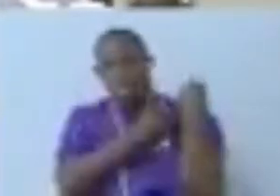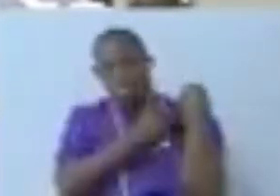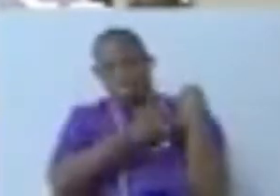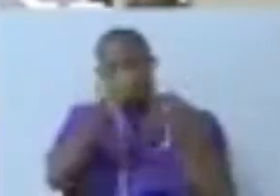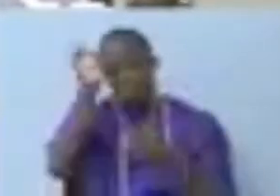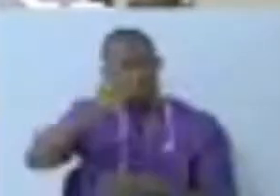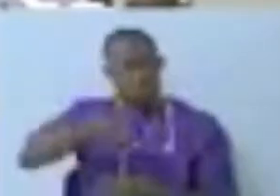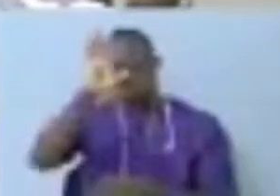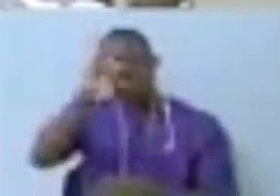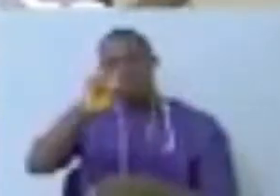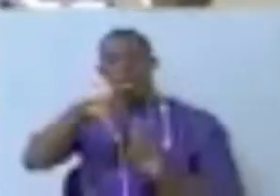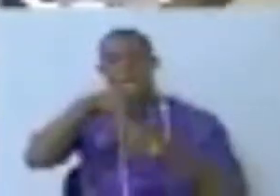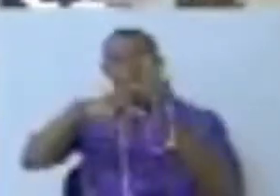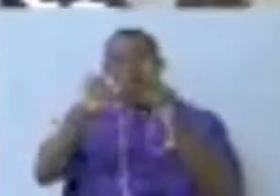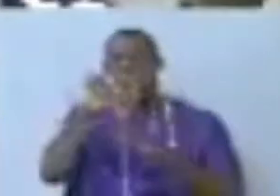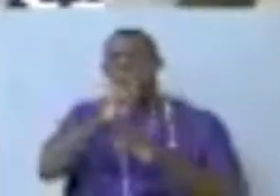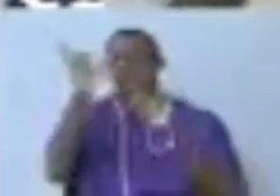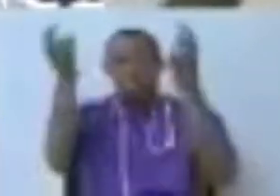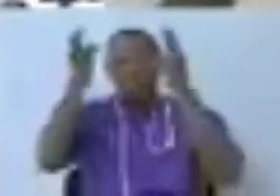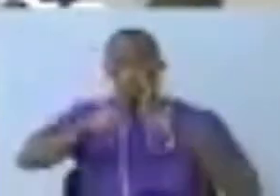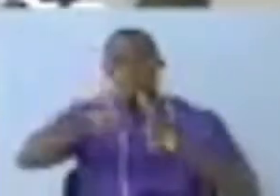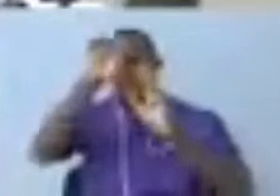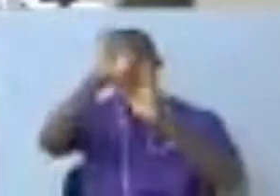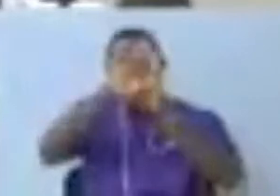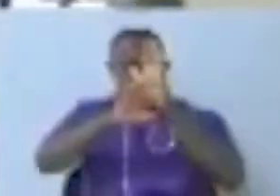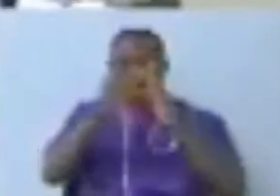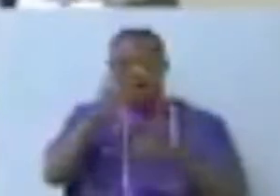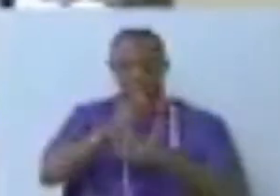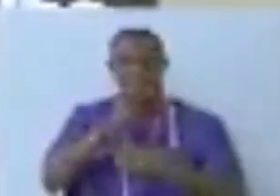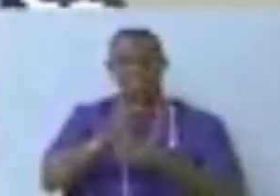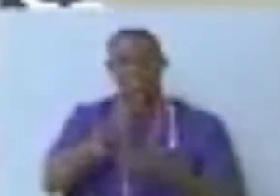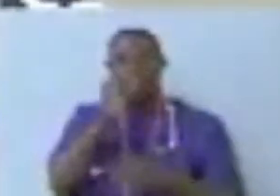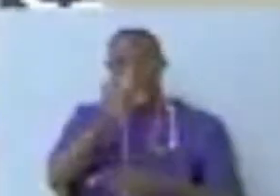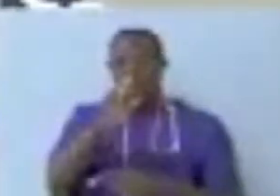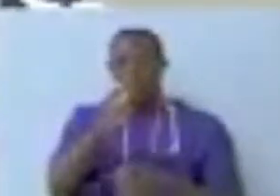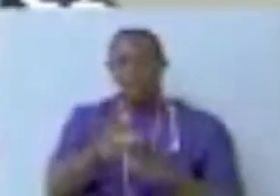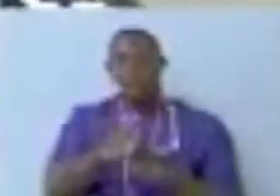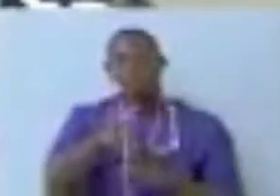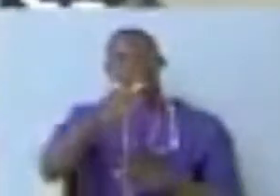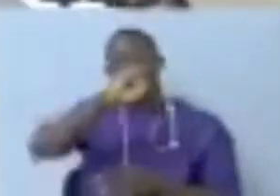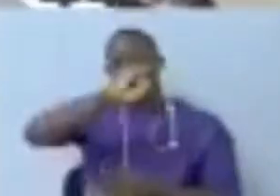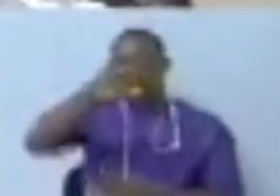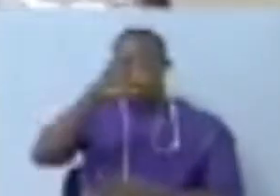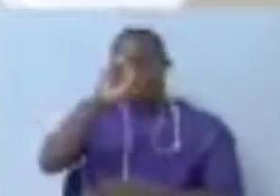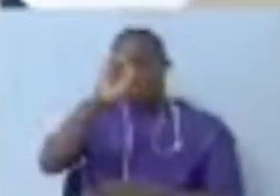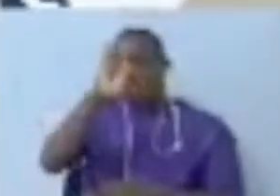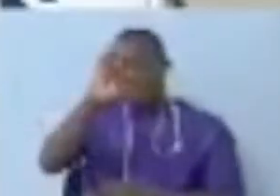it according to the laws of the land. Jobarteh told the delegation.